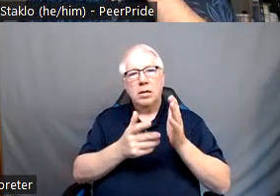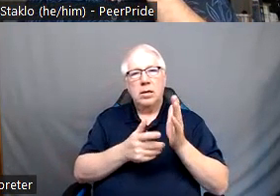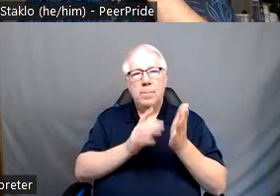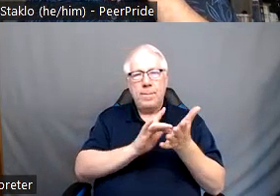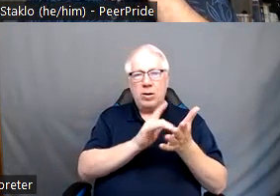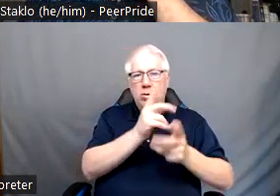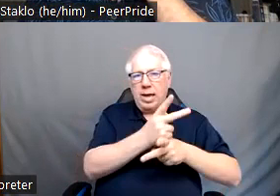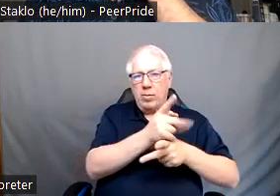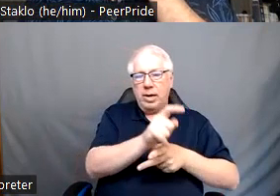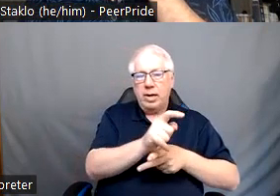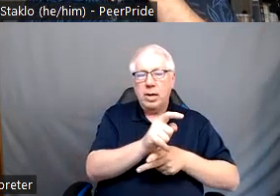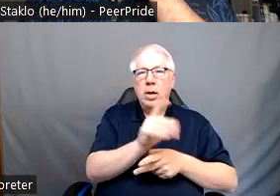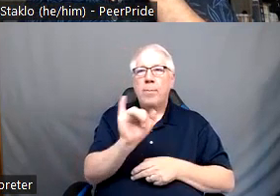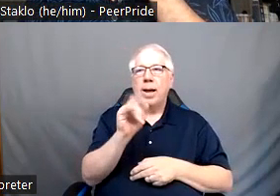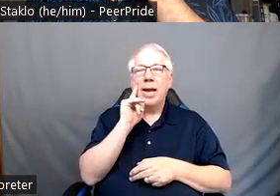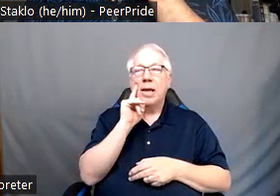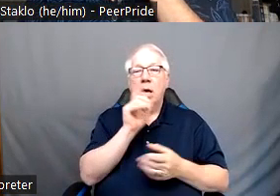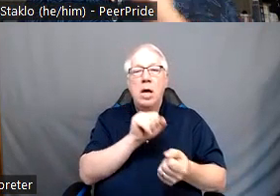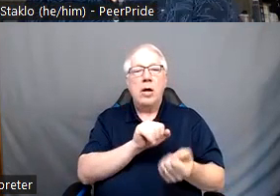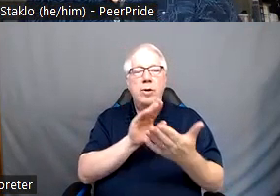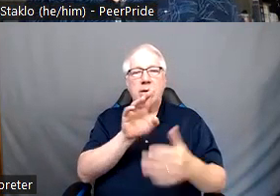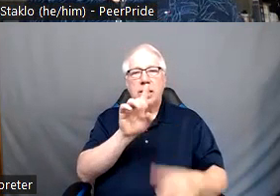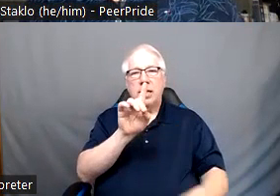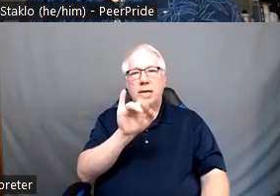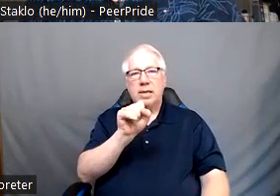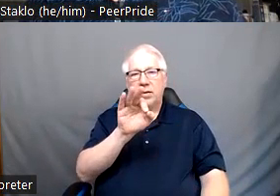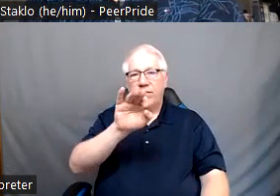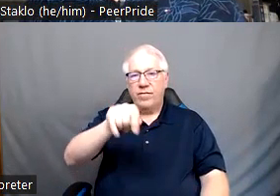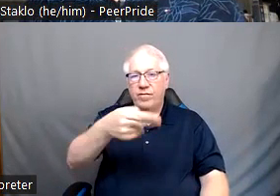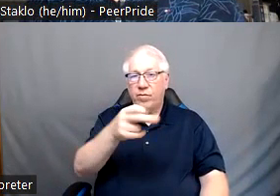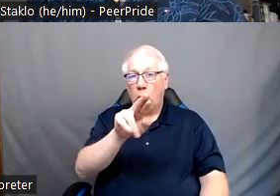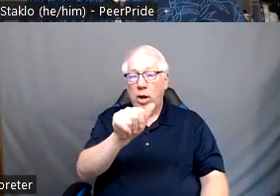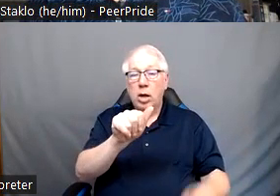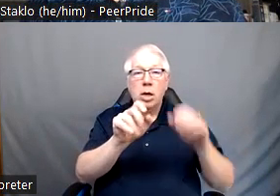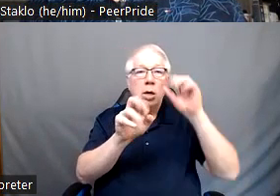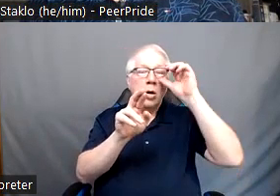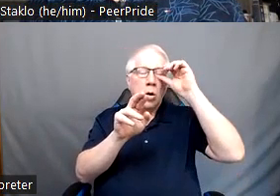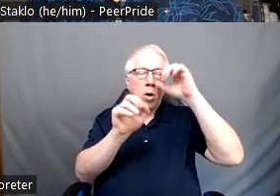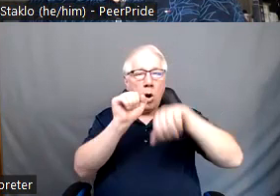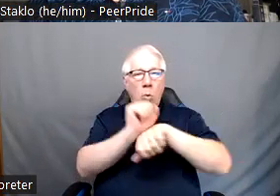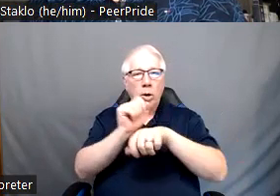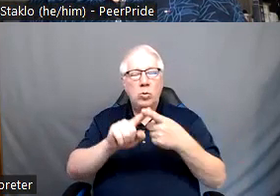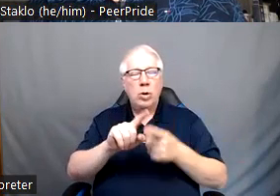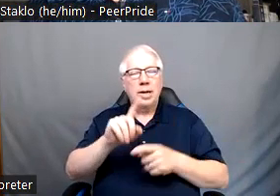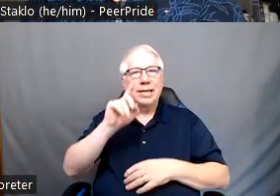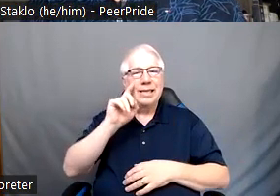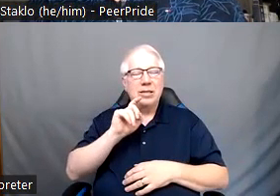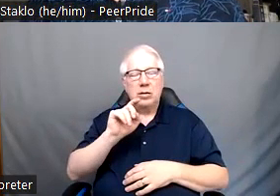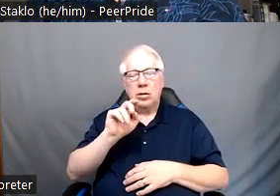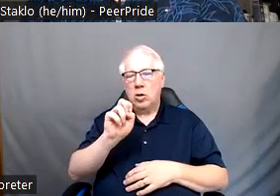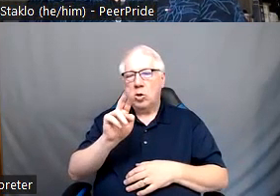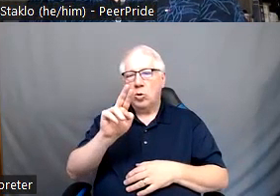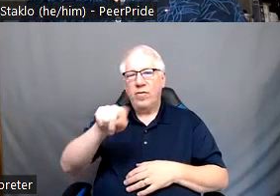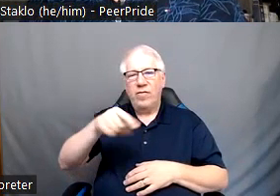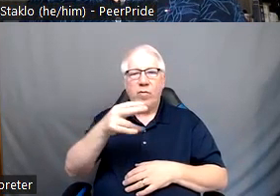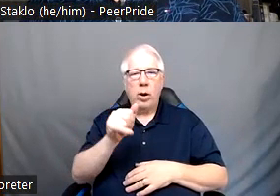might think of it as like addressing dysphoria or working towards gender euphoria, whichever framework